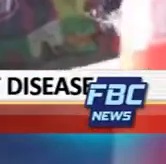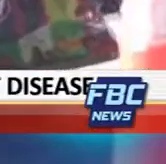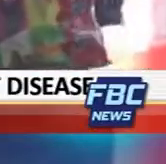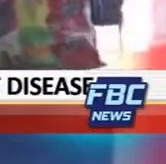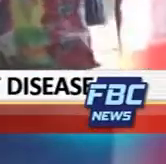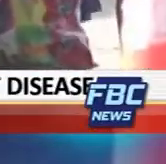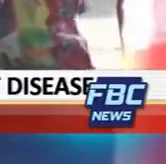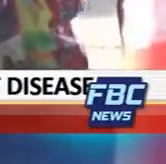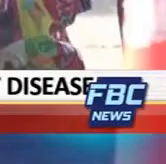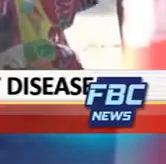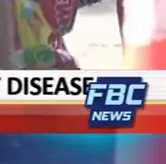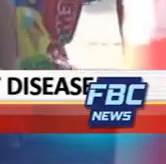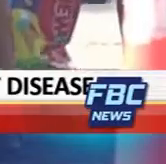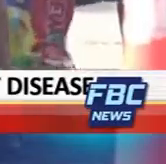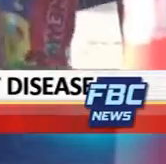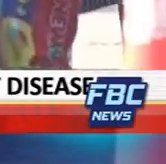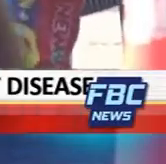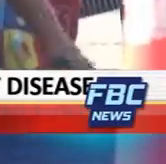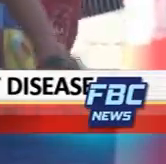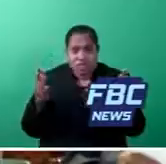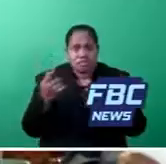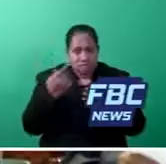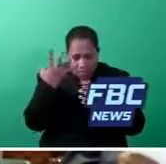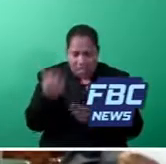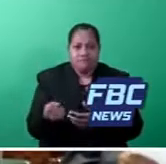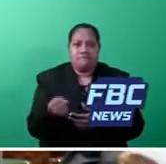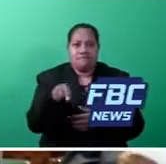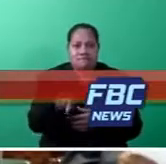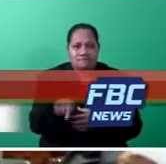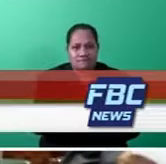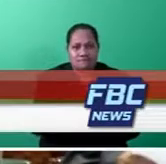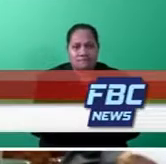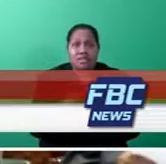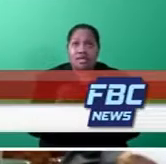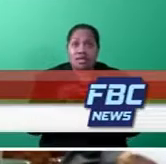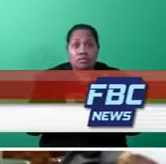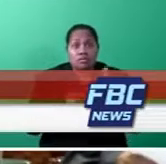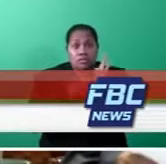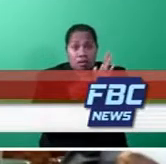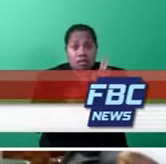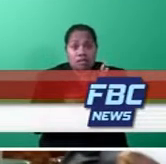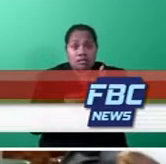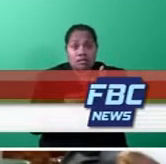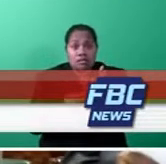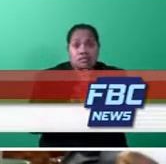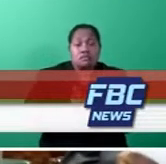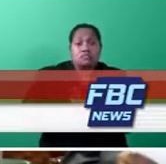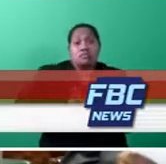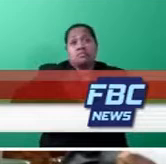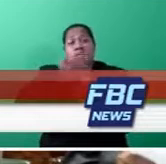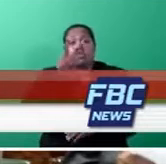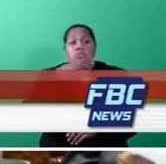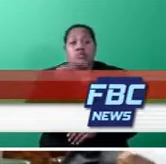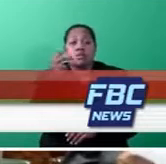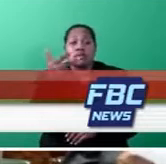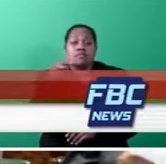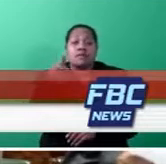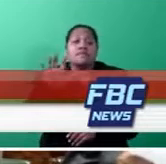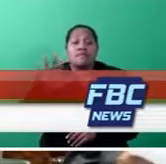heart disease among children. And the Northern Division had the highest prevalence of